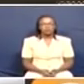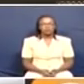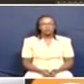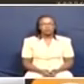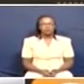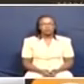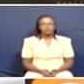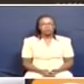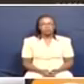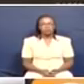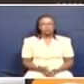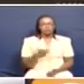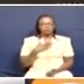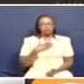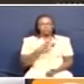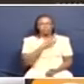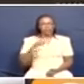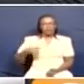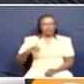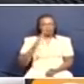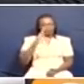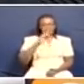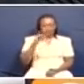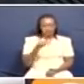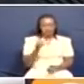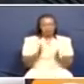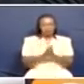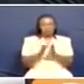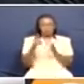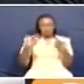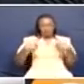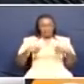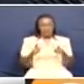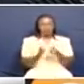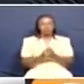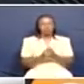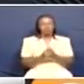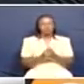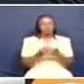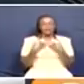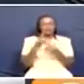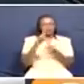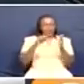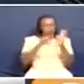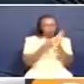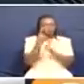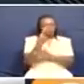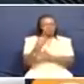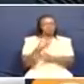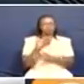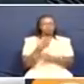My Lord Chief Justice, with your kind permission, there was one point I wanted to